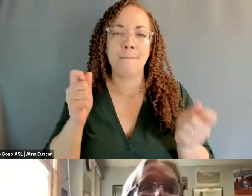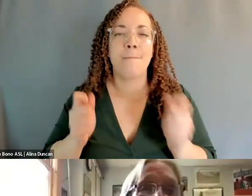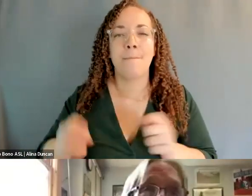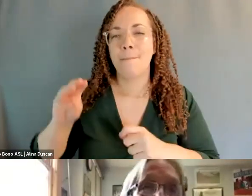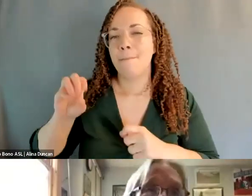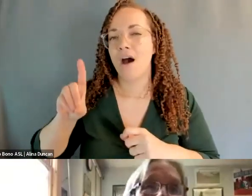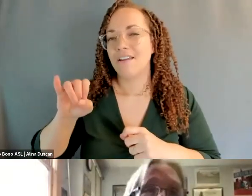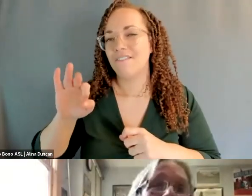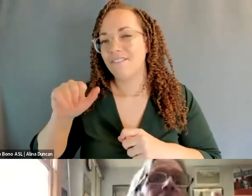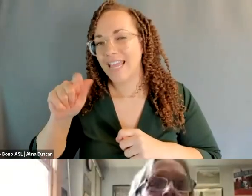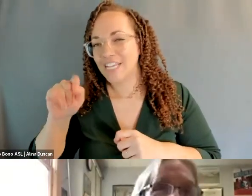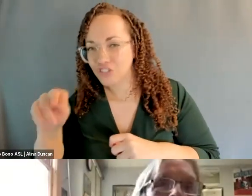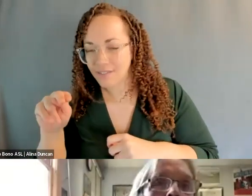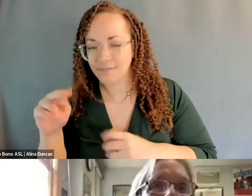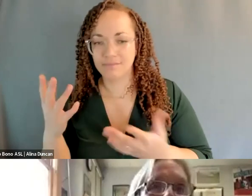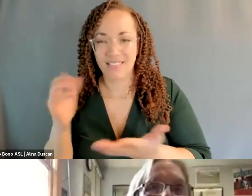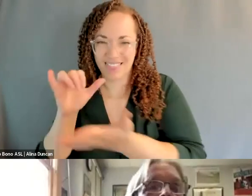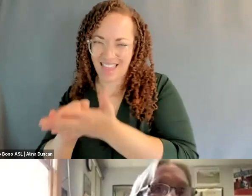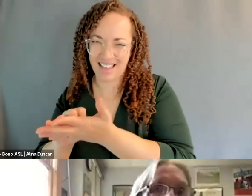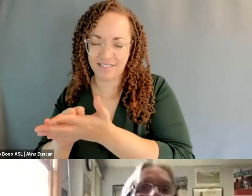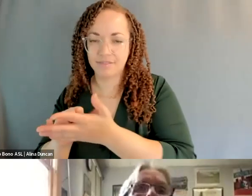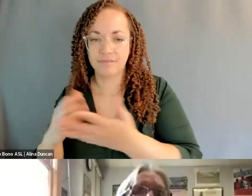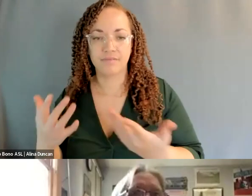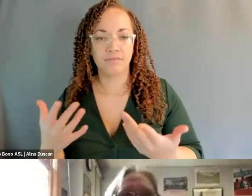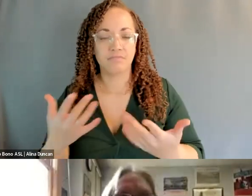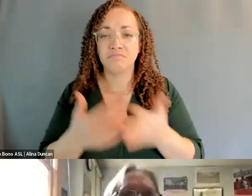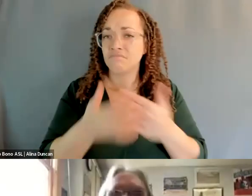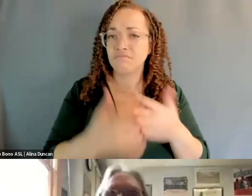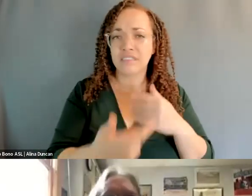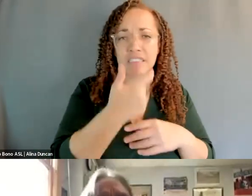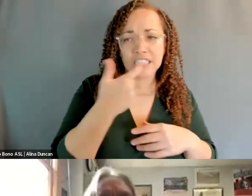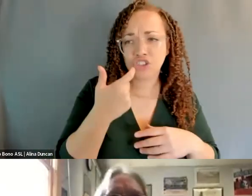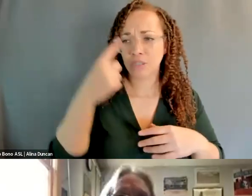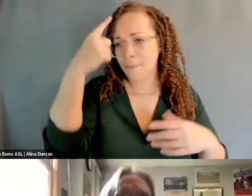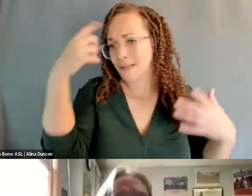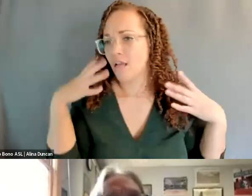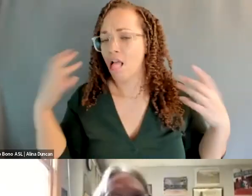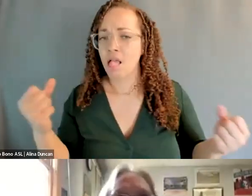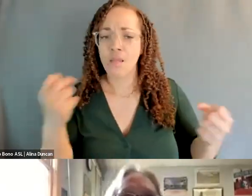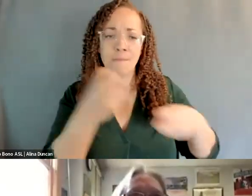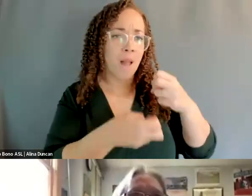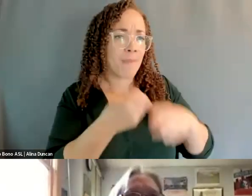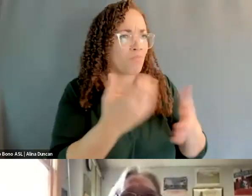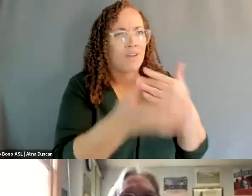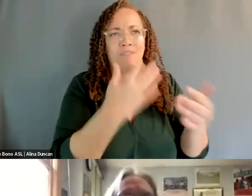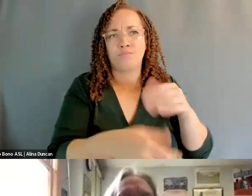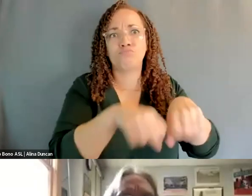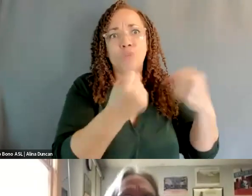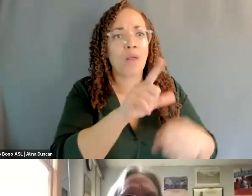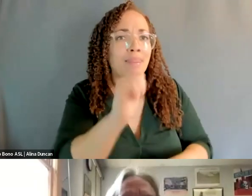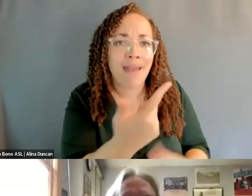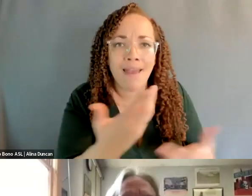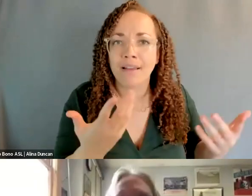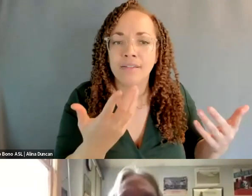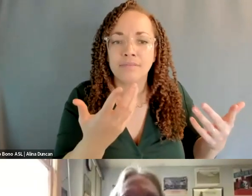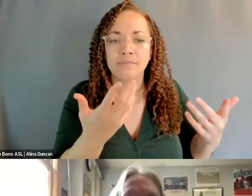that people with disabilities actually need, whether it be an addiction or a mental illness or whatever, or a broken leg, you know, you wouldn't